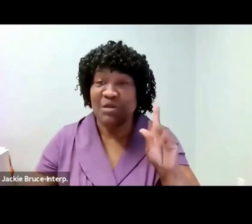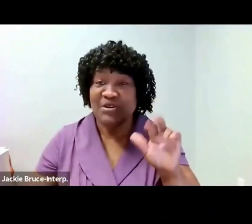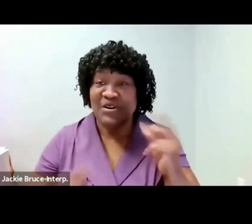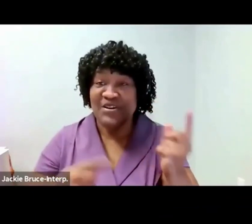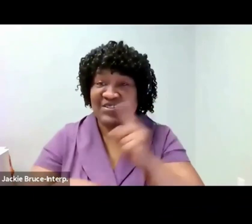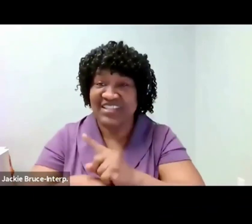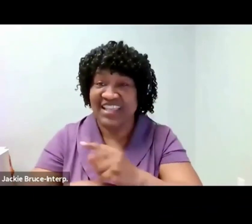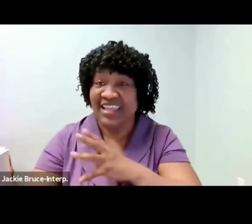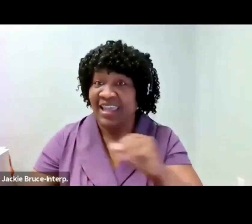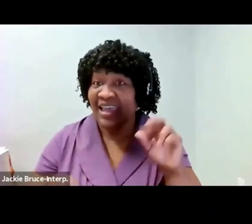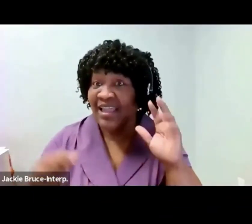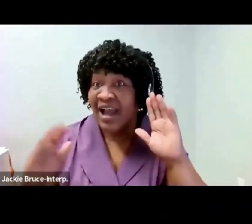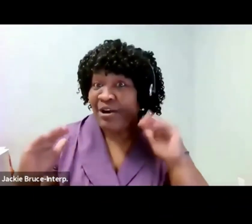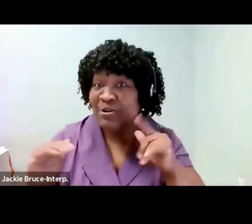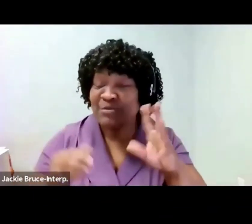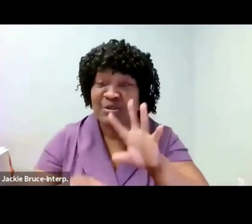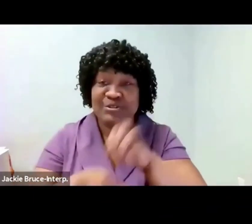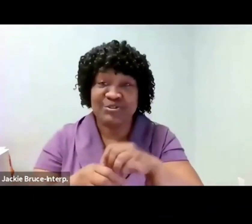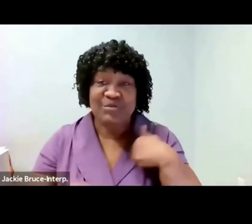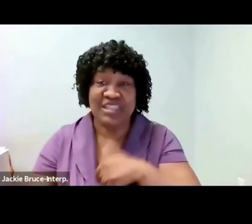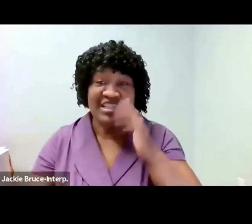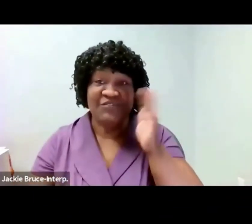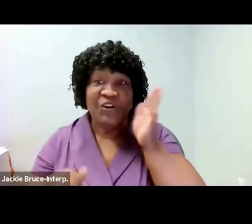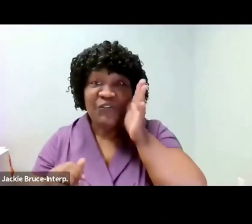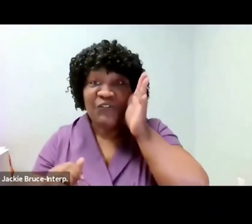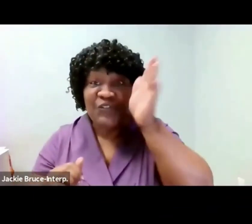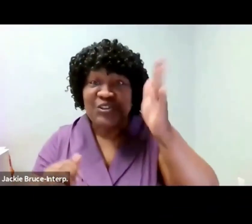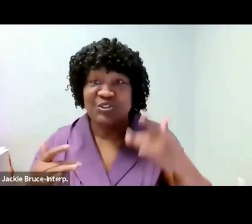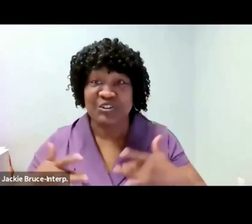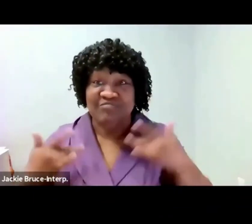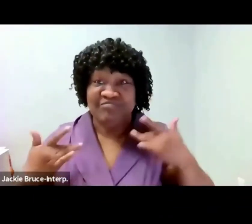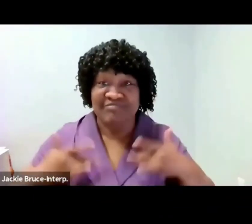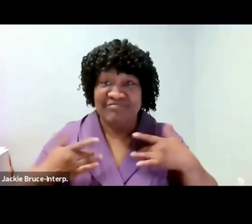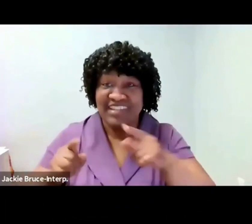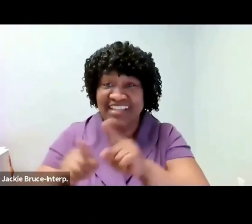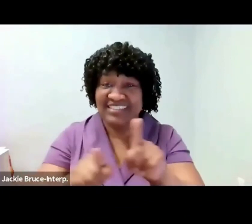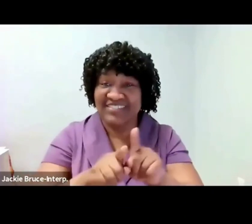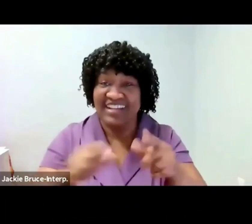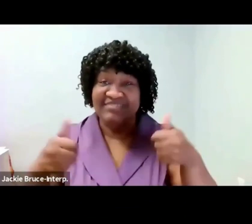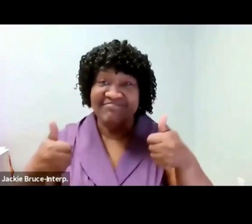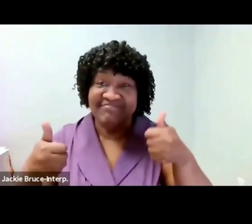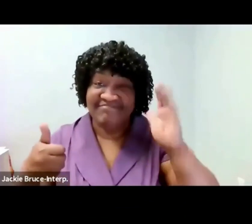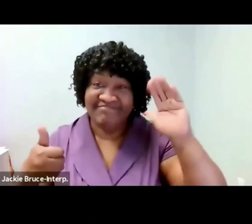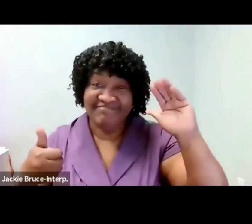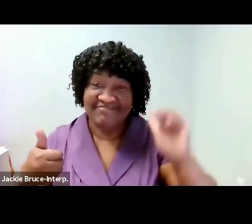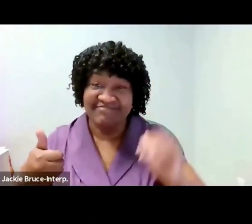today, and I hope you will join us for future events as well. Take care.